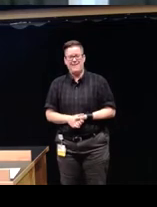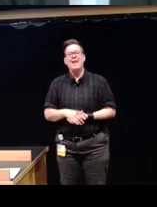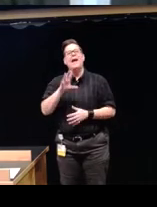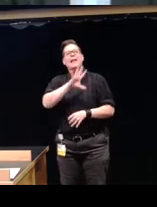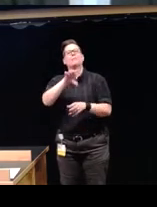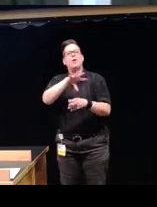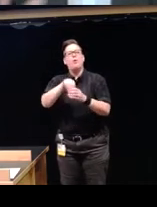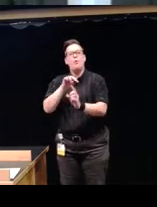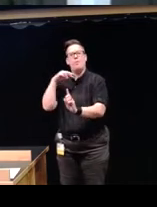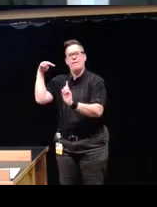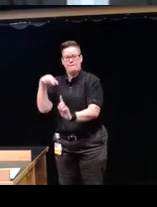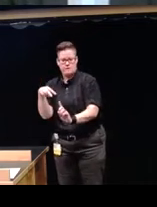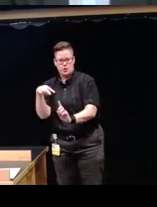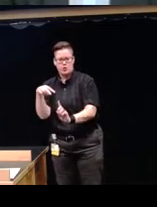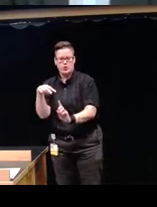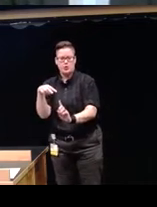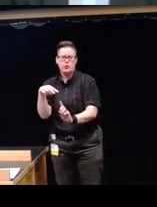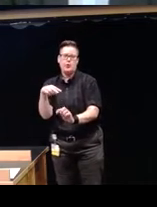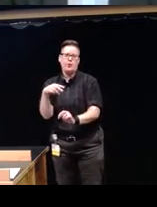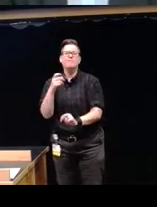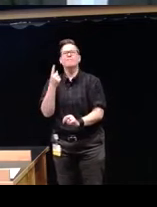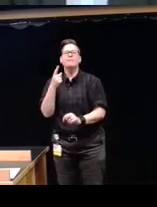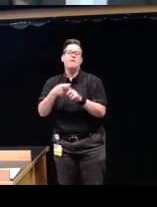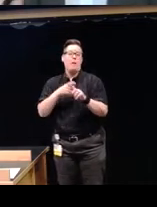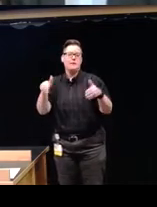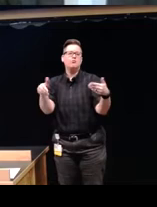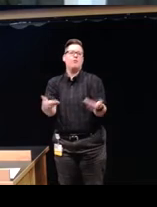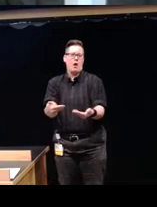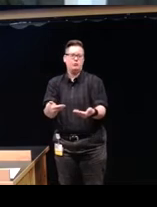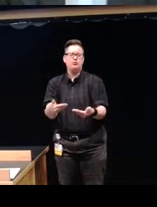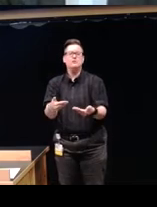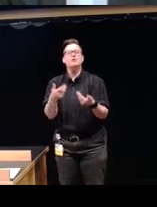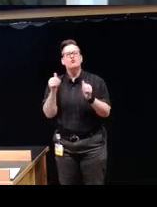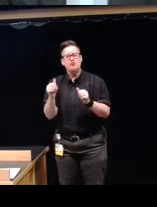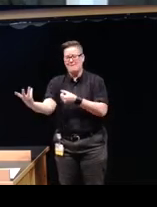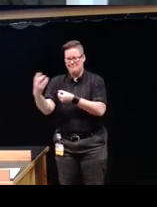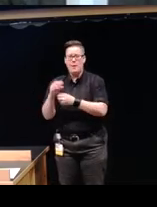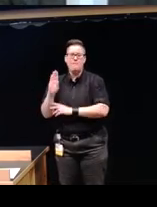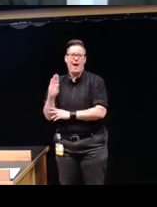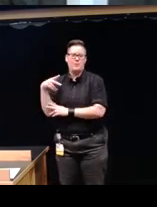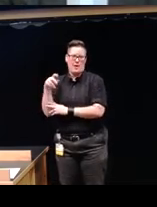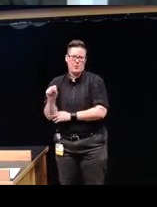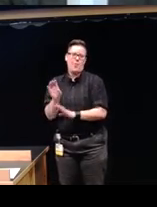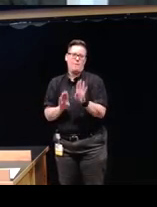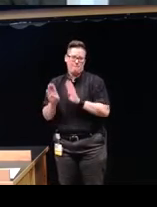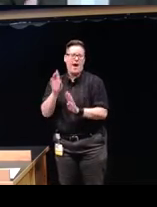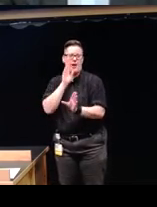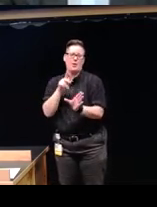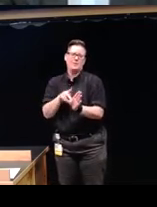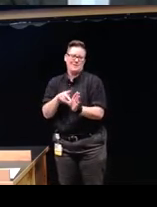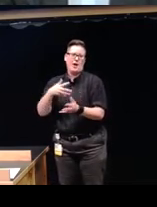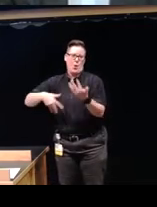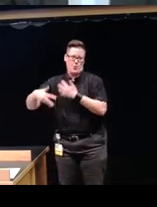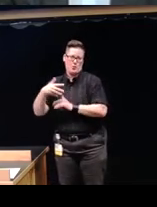seeks, as highlighted in the introduction, bringing the biopsychosocial formulation to the clinic